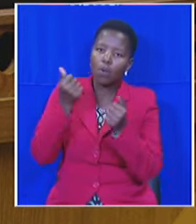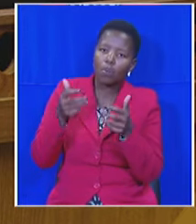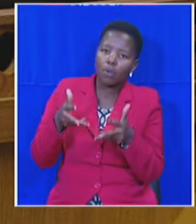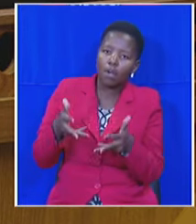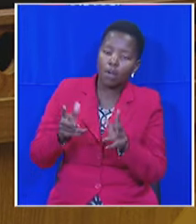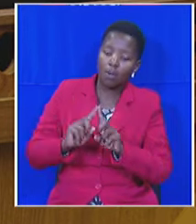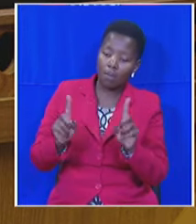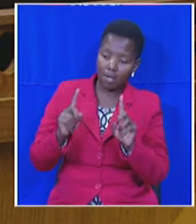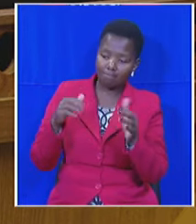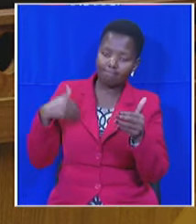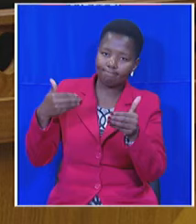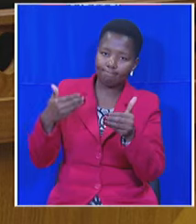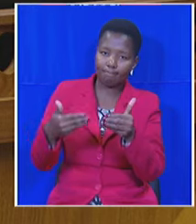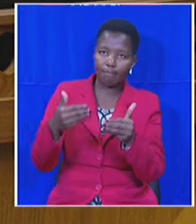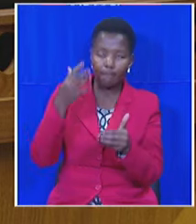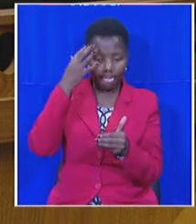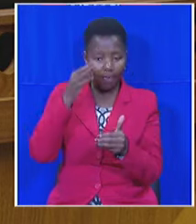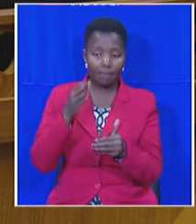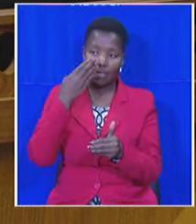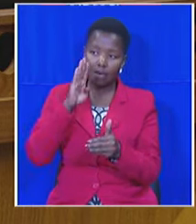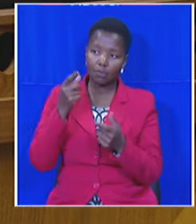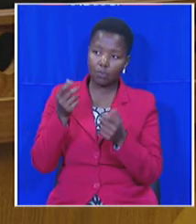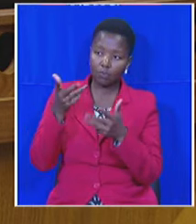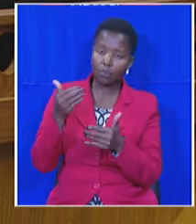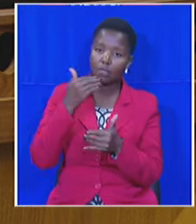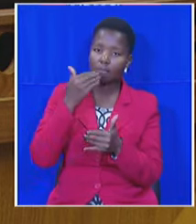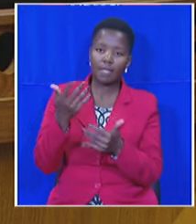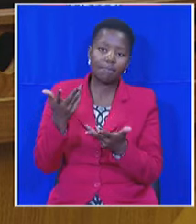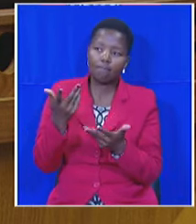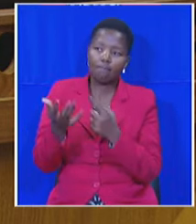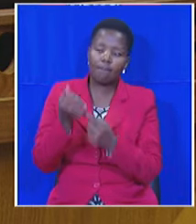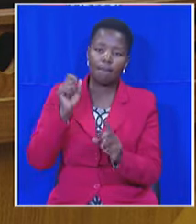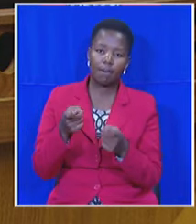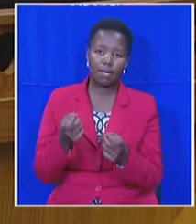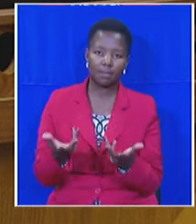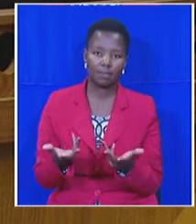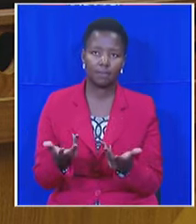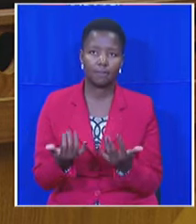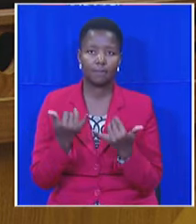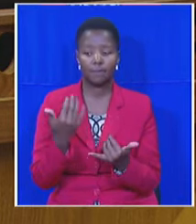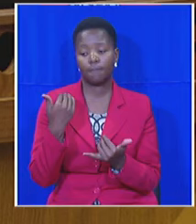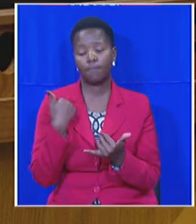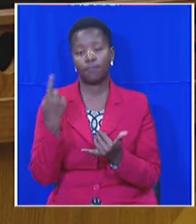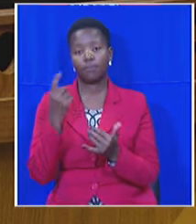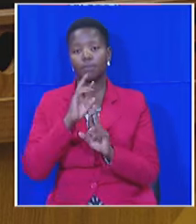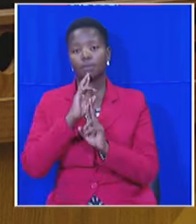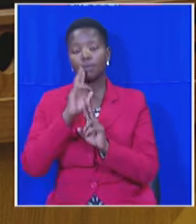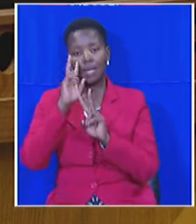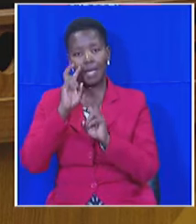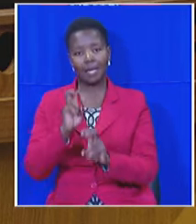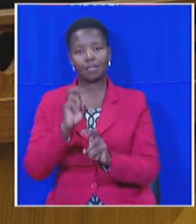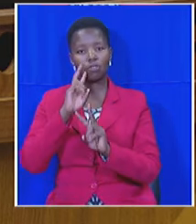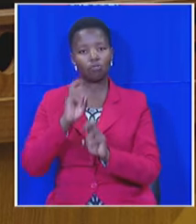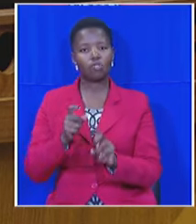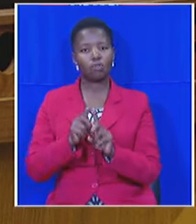occasion, Chair, government's ineptitude is a virtue and not a vice. For you see, Chair, a recent report by the Energy Research Centre at UCT